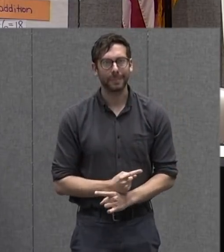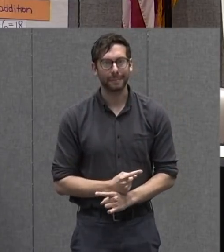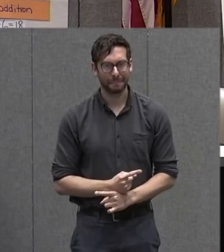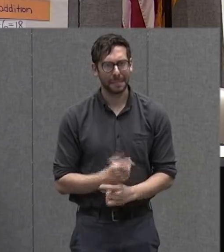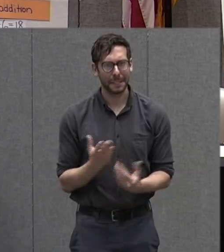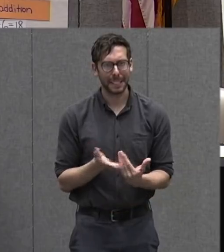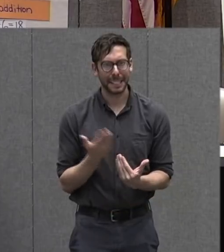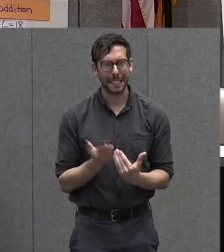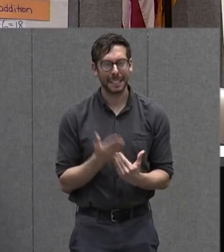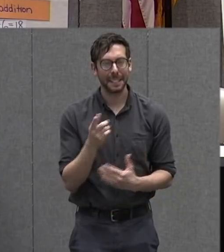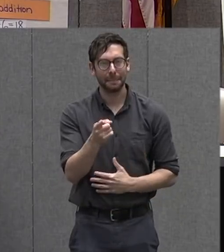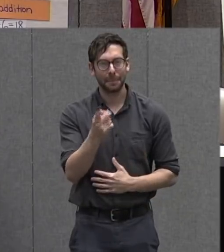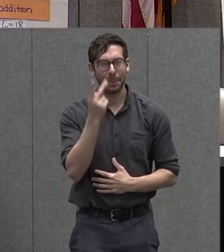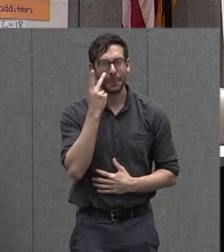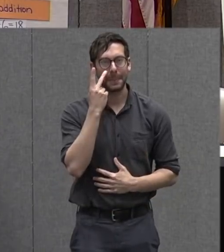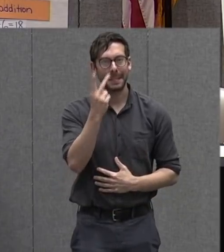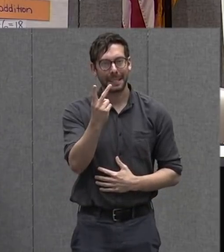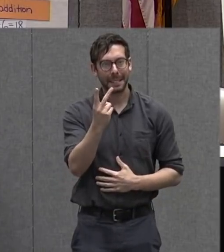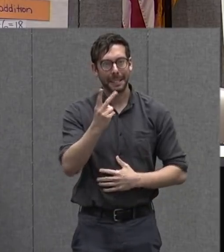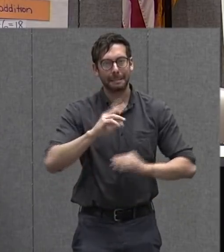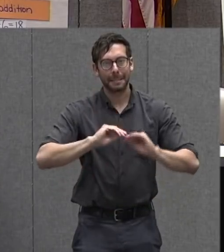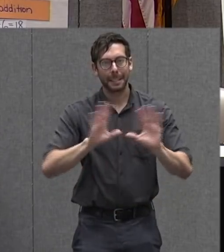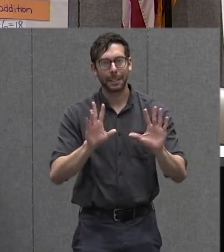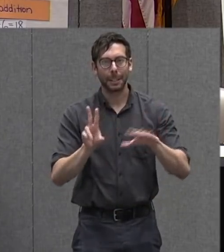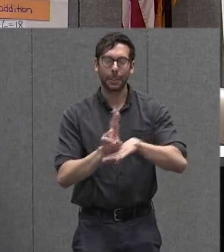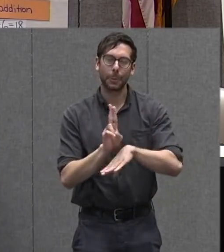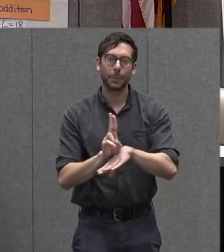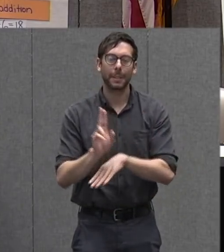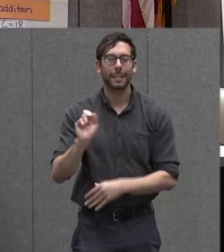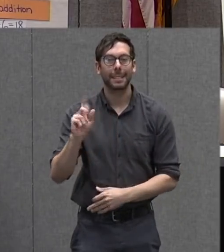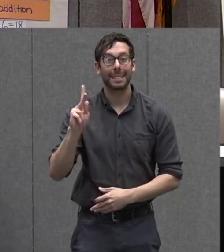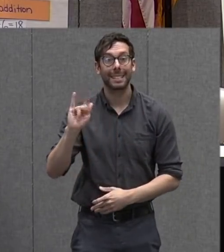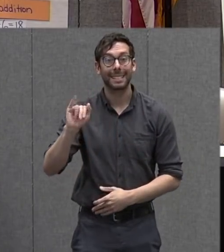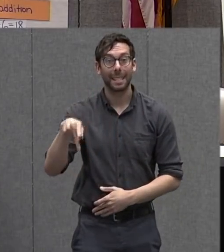see how many they were using our skip counting. Could we change our skip